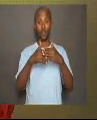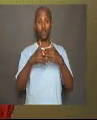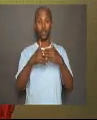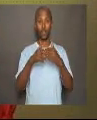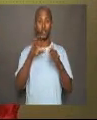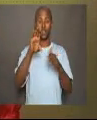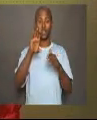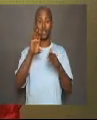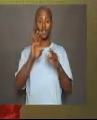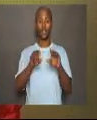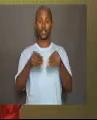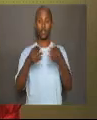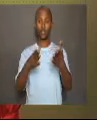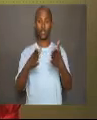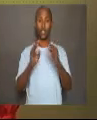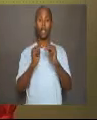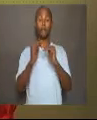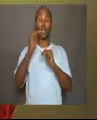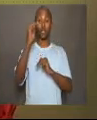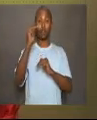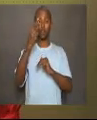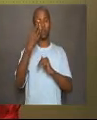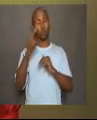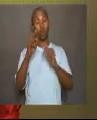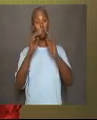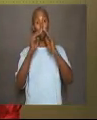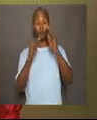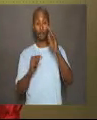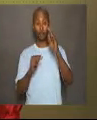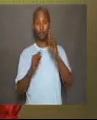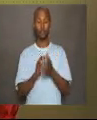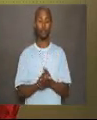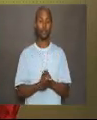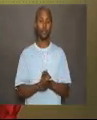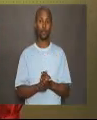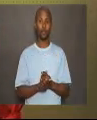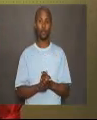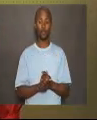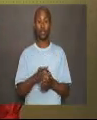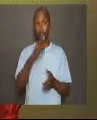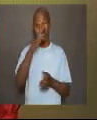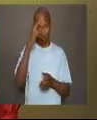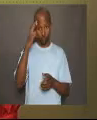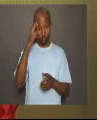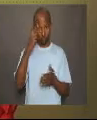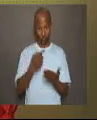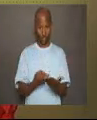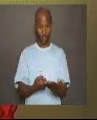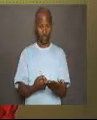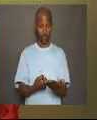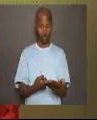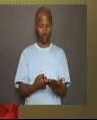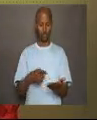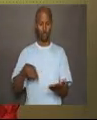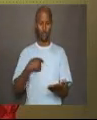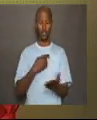gives rise to a maximum or a minimum. Because of this, we need